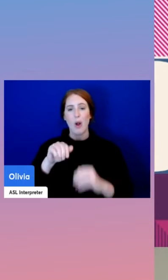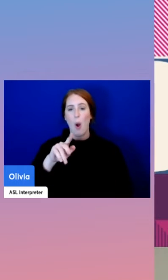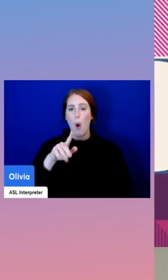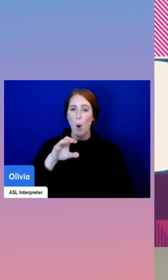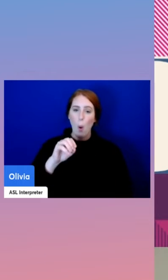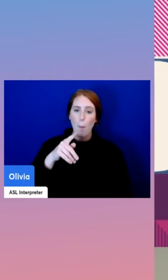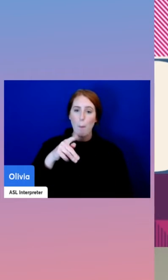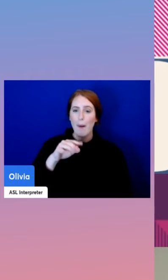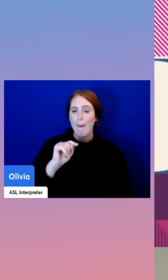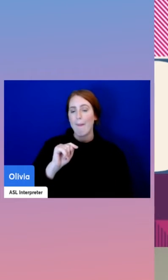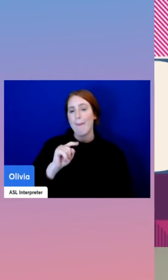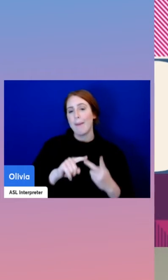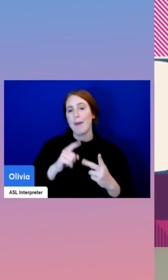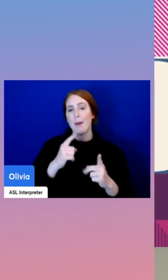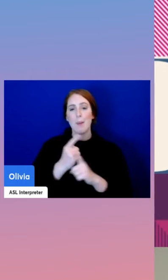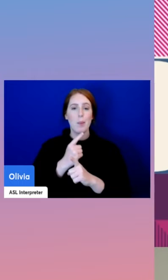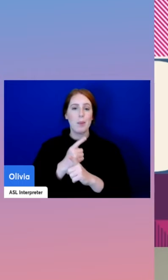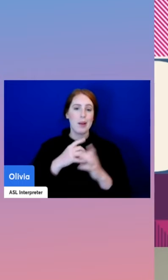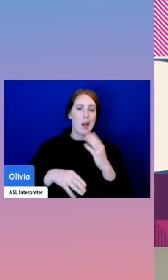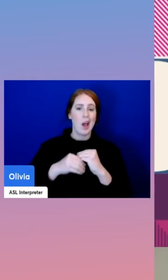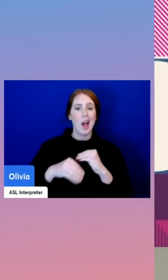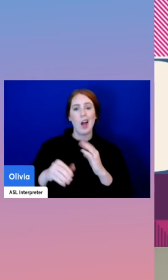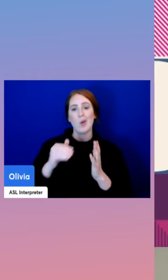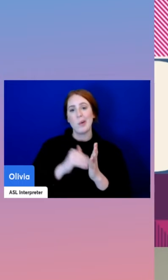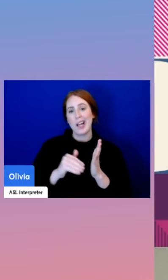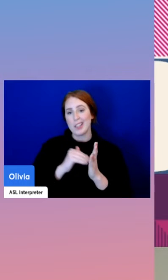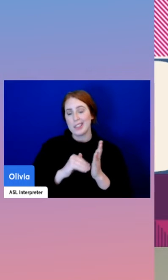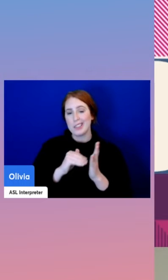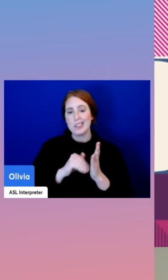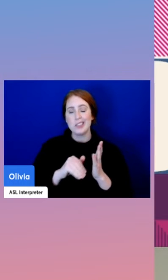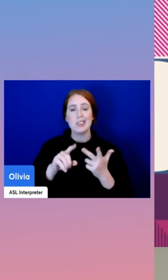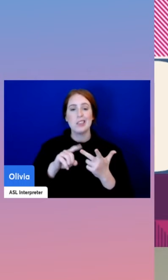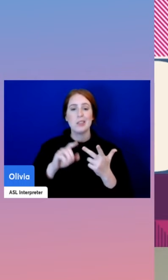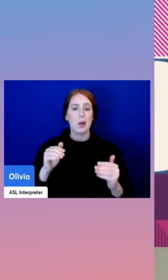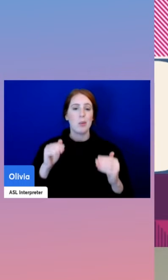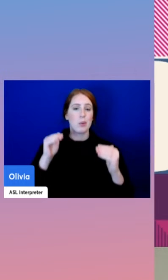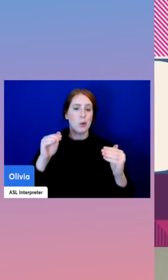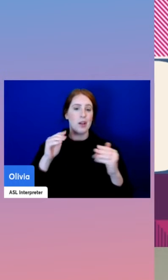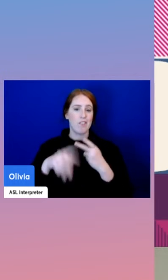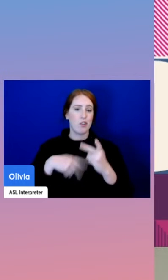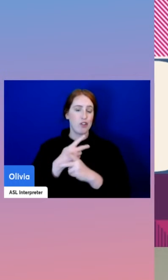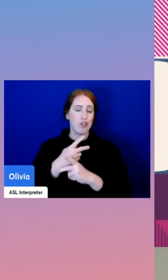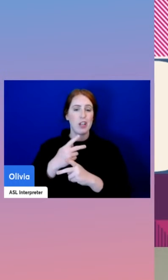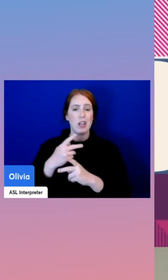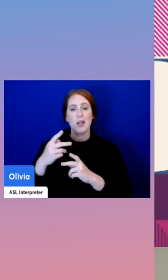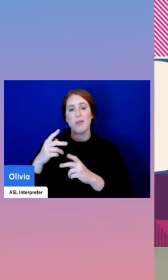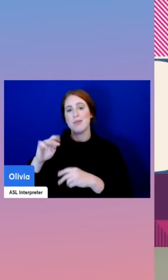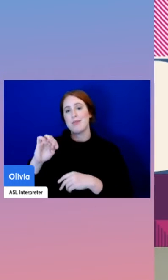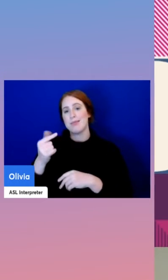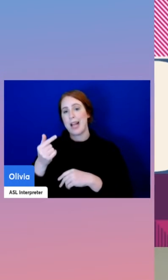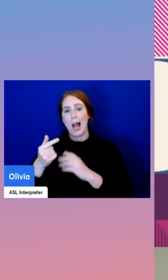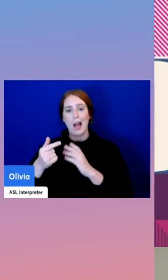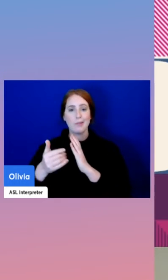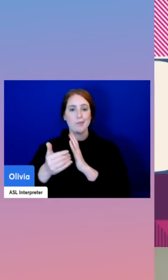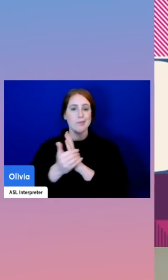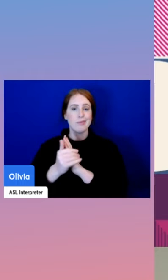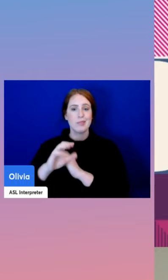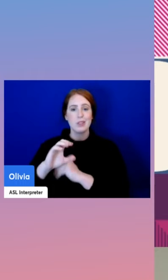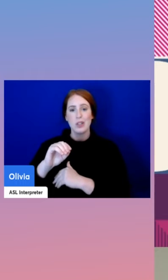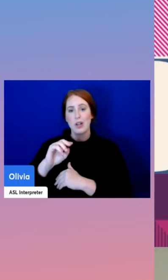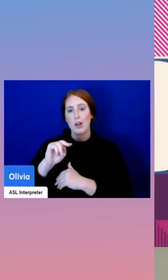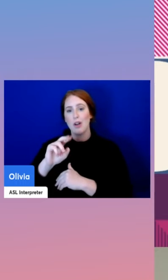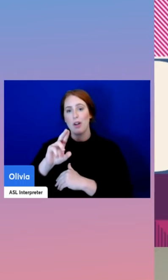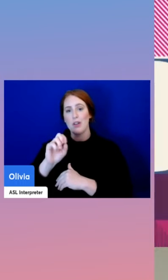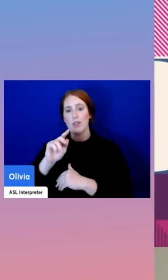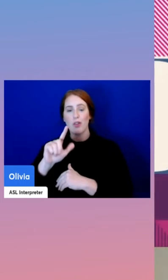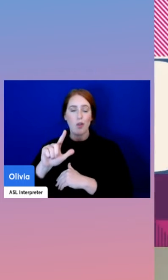the redundancy zone tag to zone, put the upgrade version tag to Consul version, and pretty much be able to